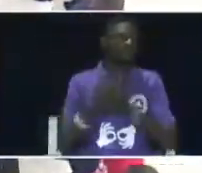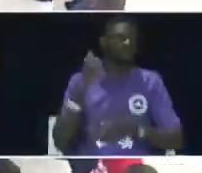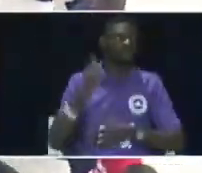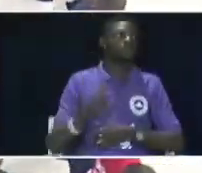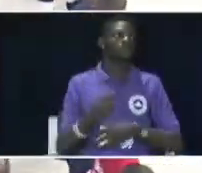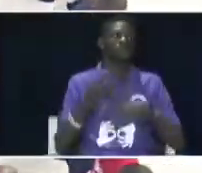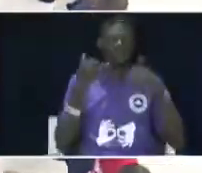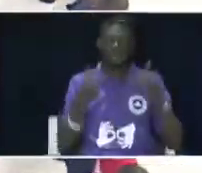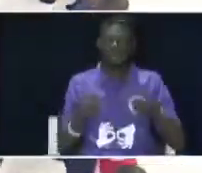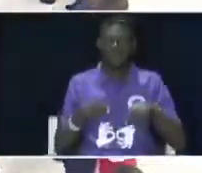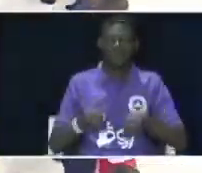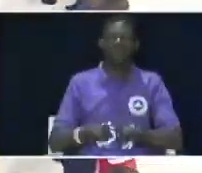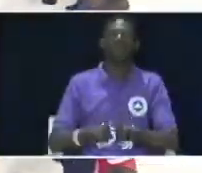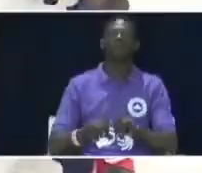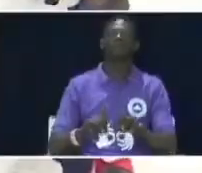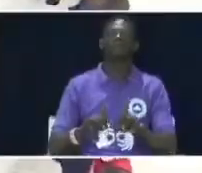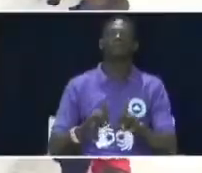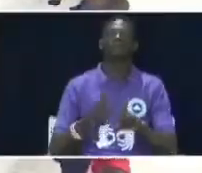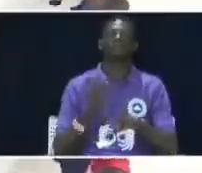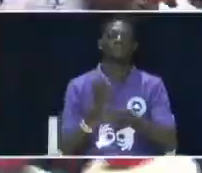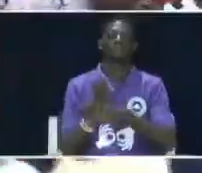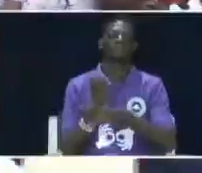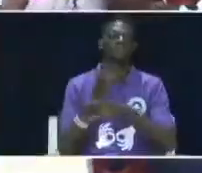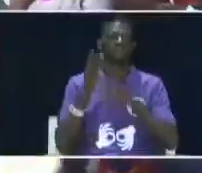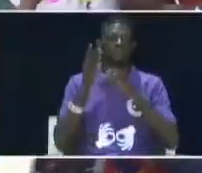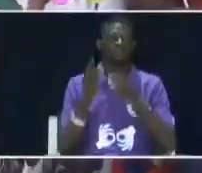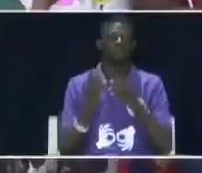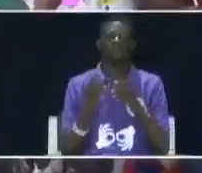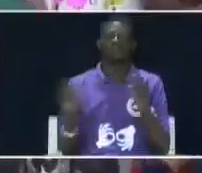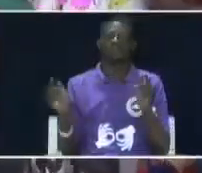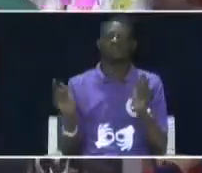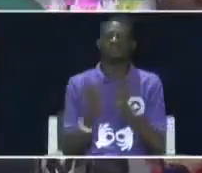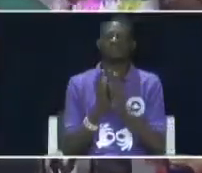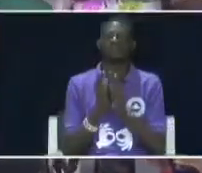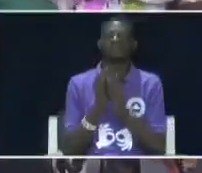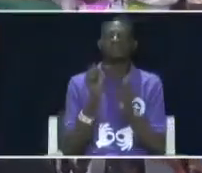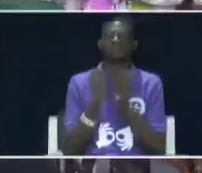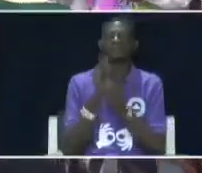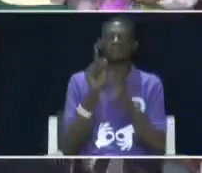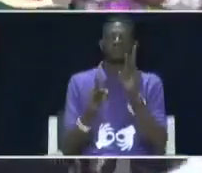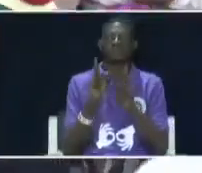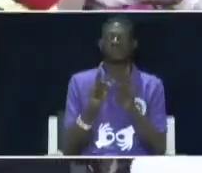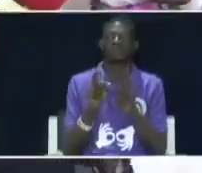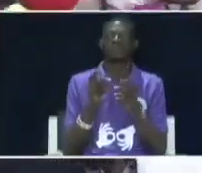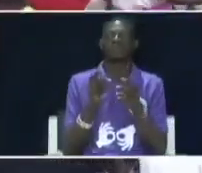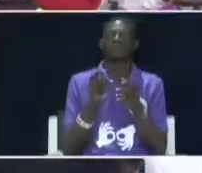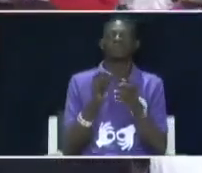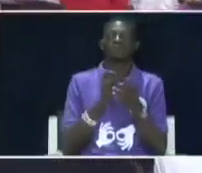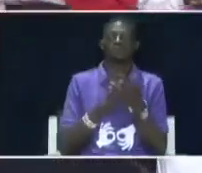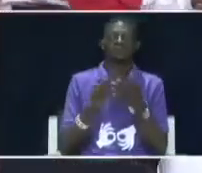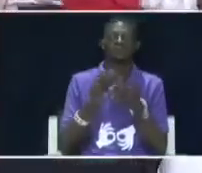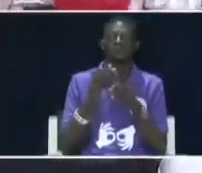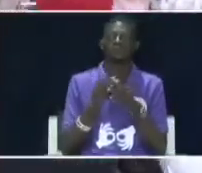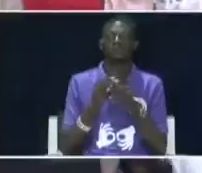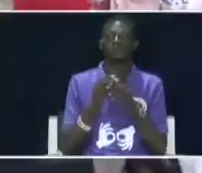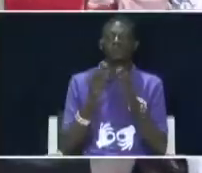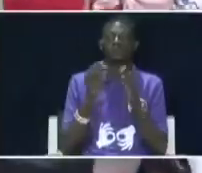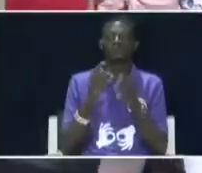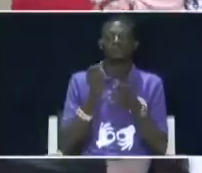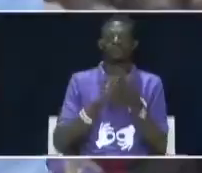Now, while the counselors are attending to these people, maybe you want to write down your own prayer